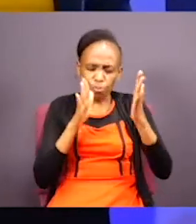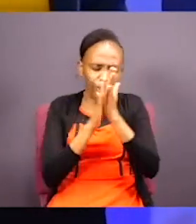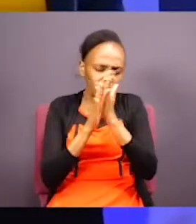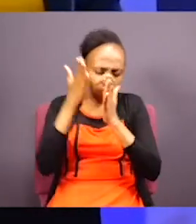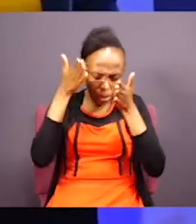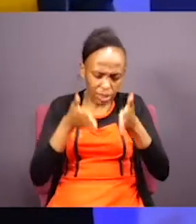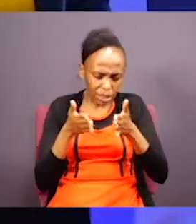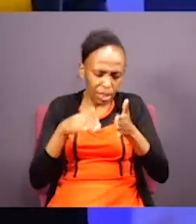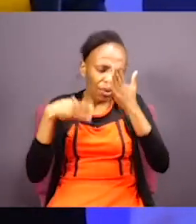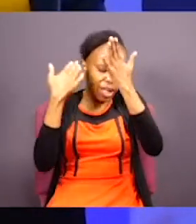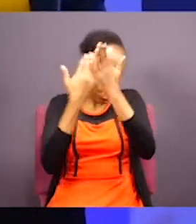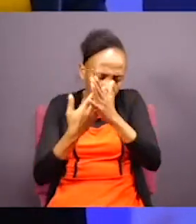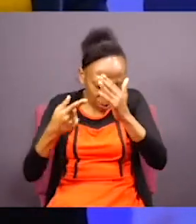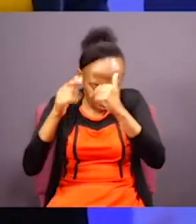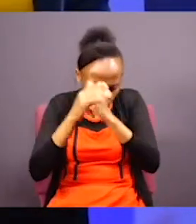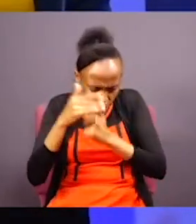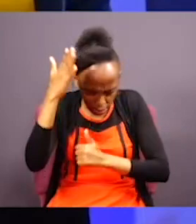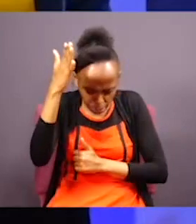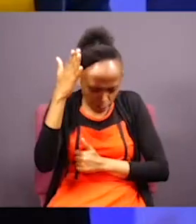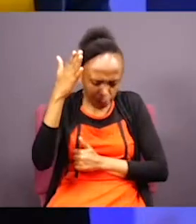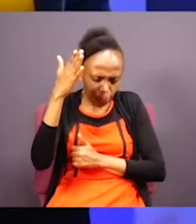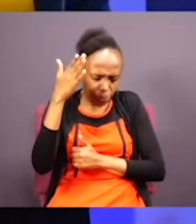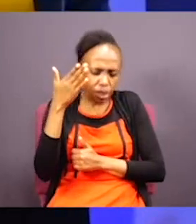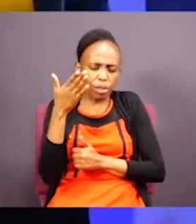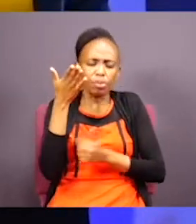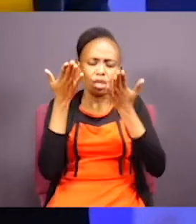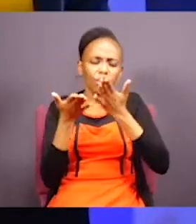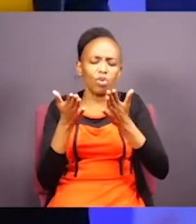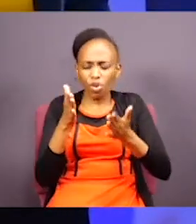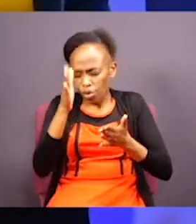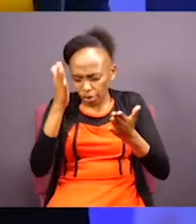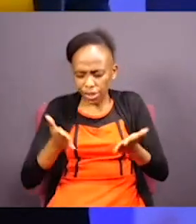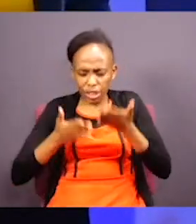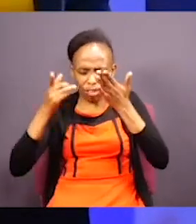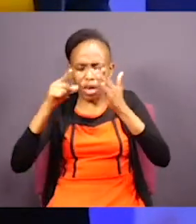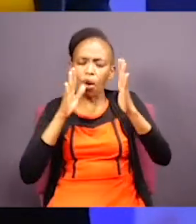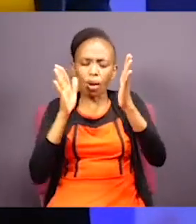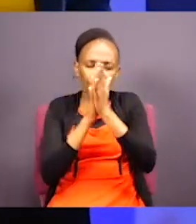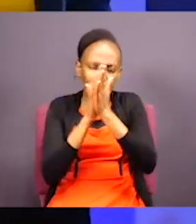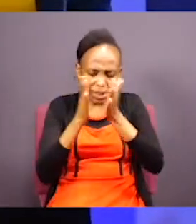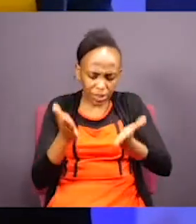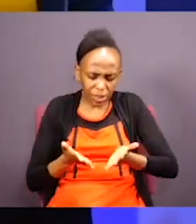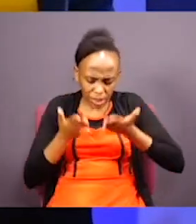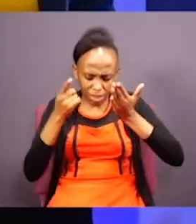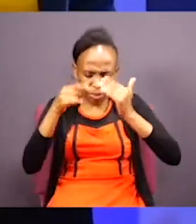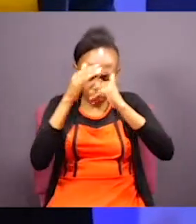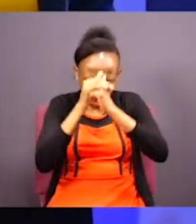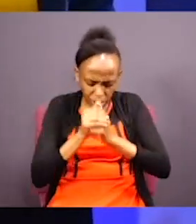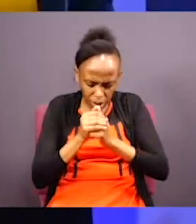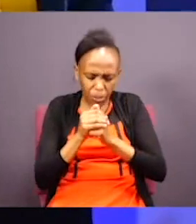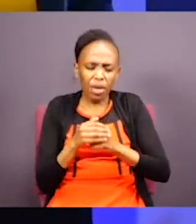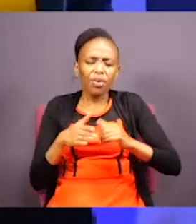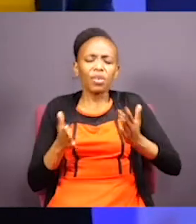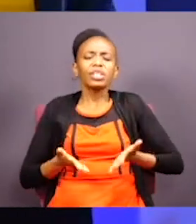We thank you and we worship you. May you, Father, receive our praise, receive our worship, receive, mighty